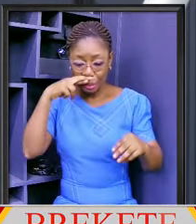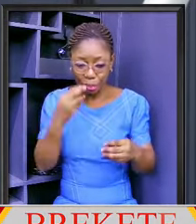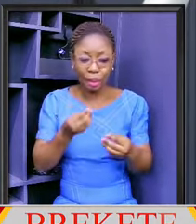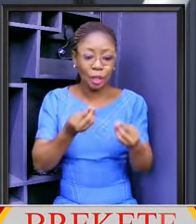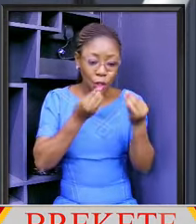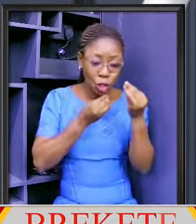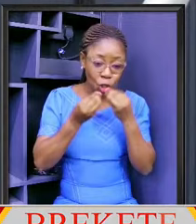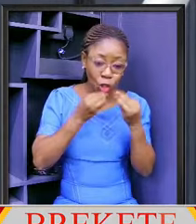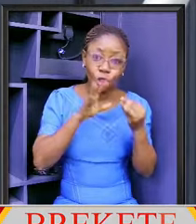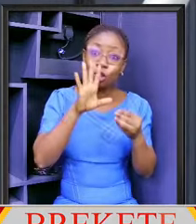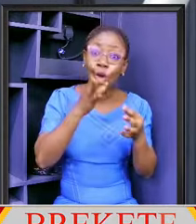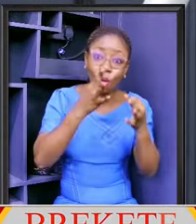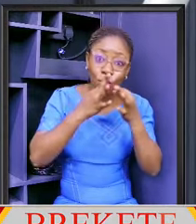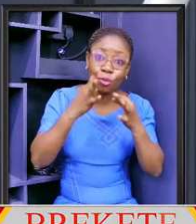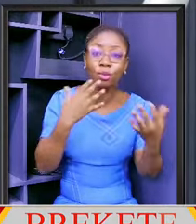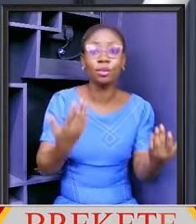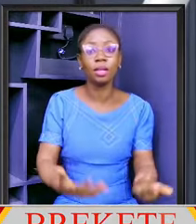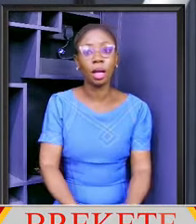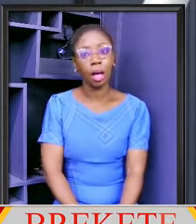food. Yes.